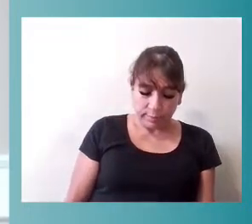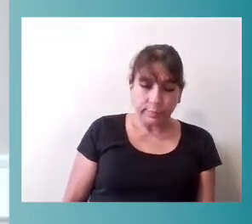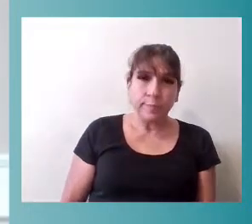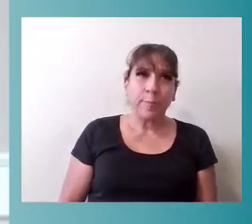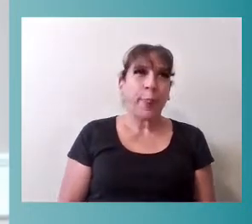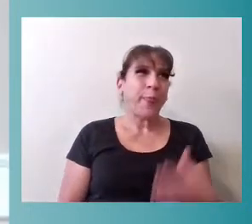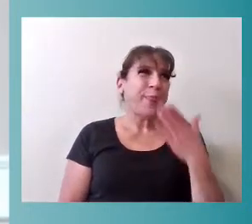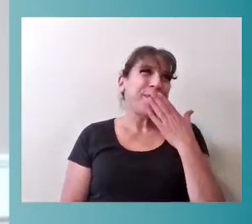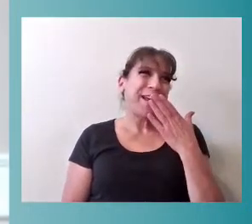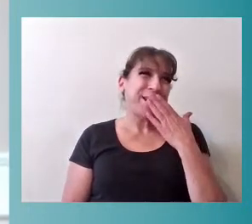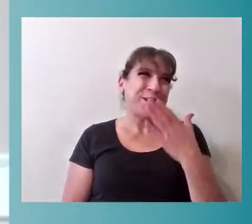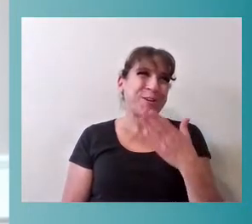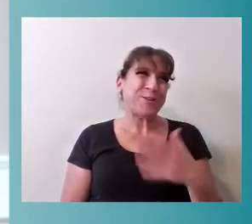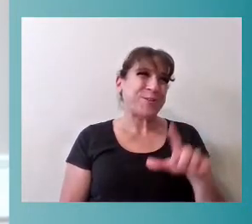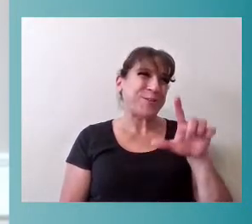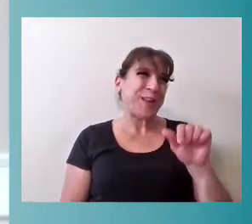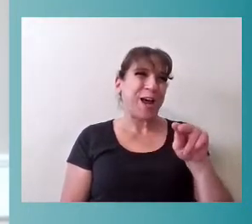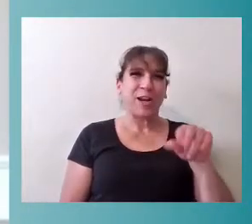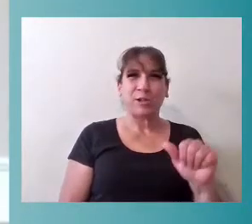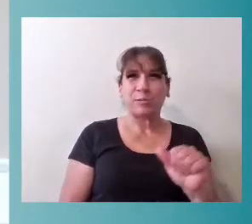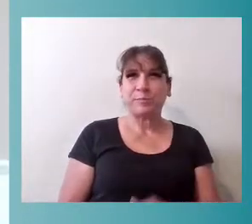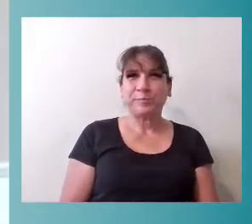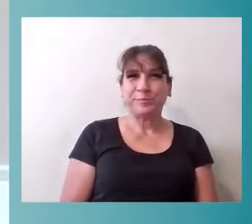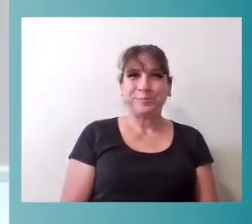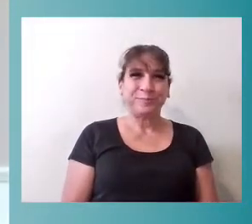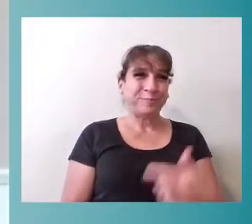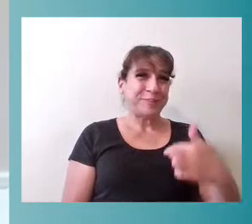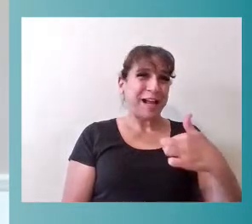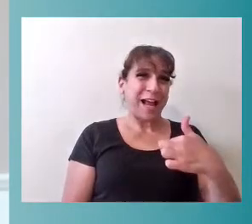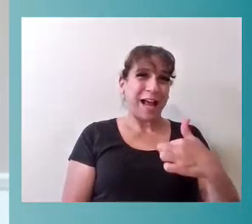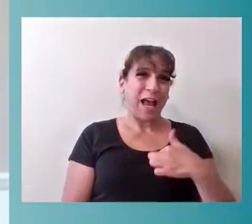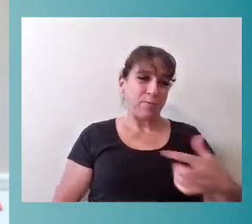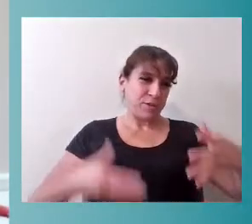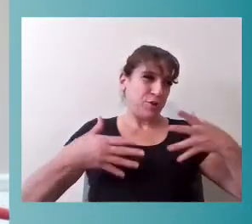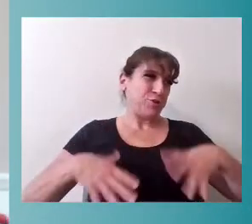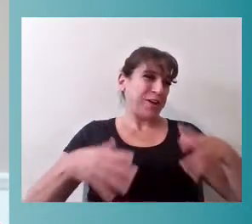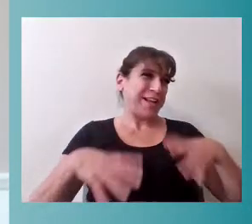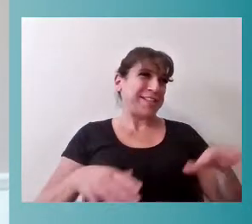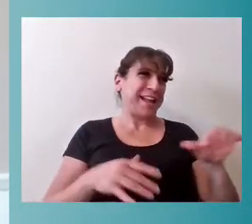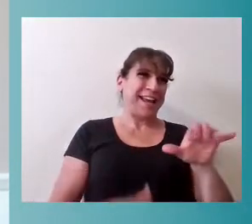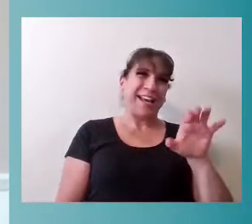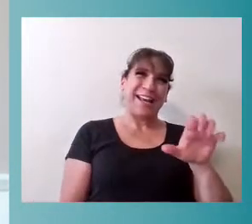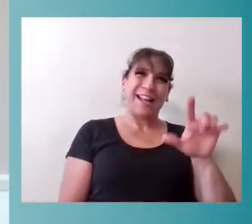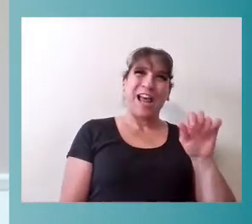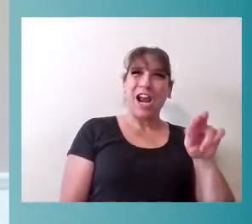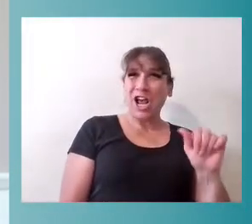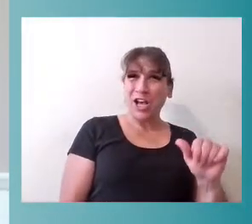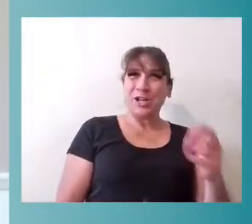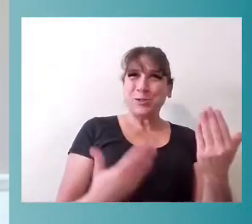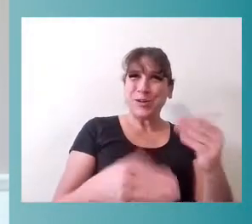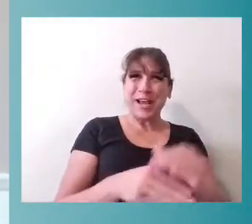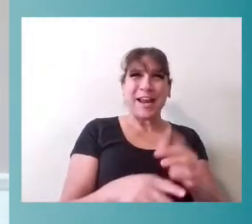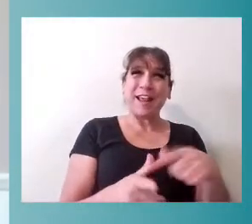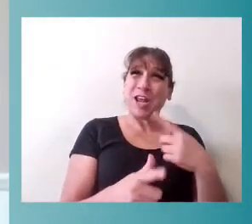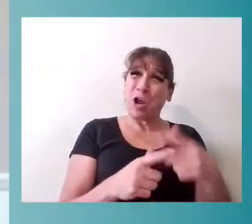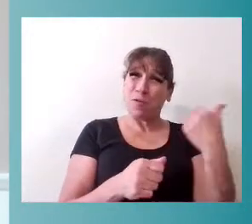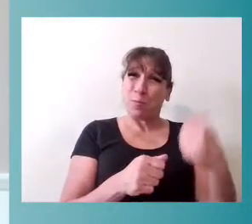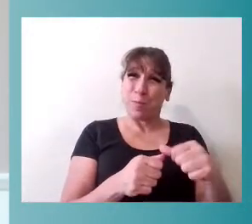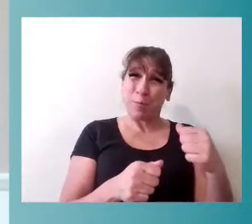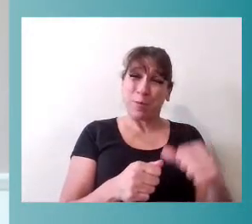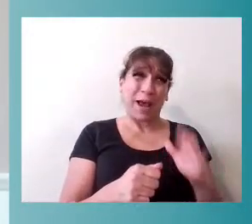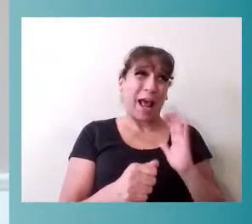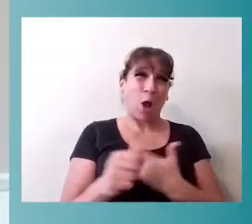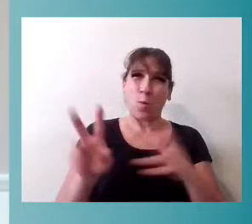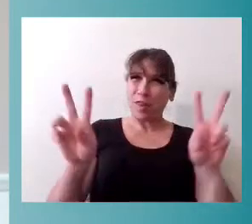Thank you. Thanks, Alana. I was going to get dressed like Alana tonight, but then I remembered that our theme